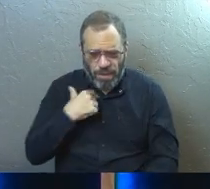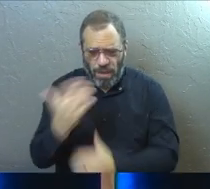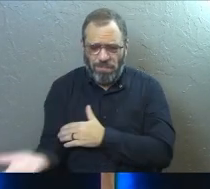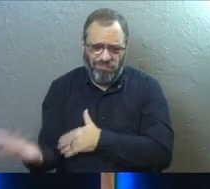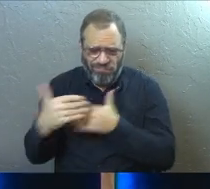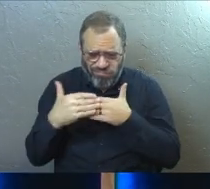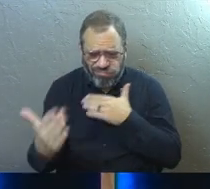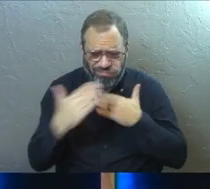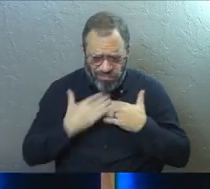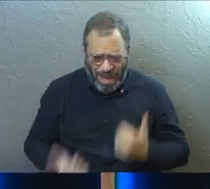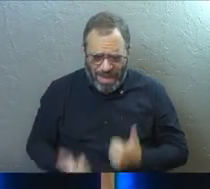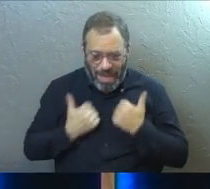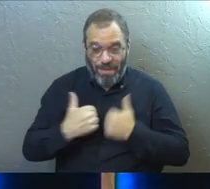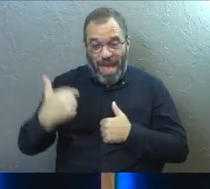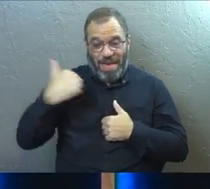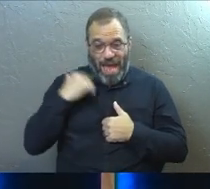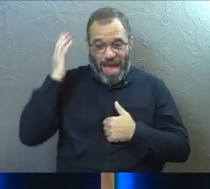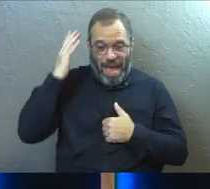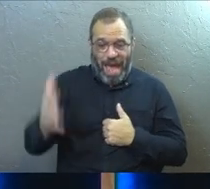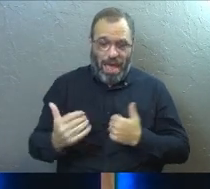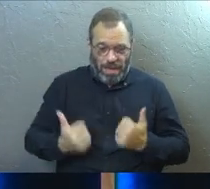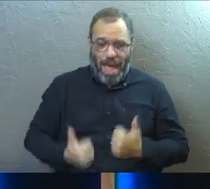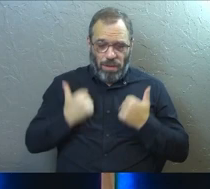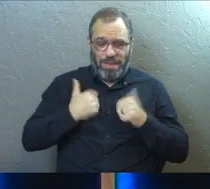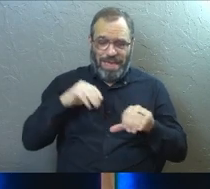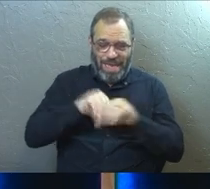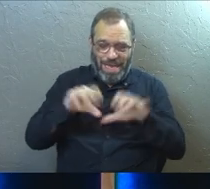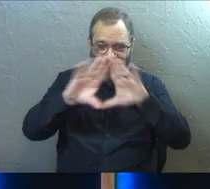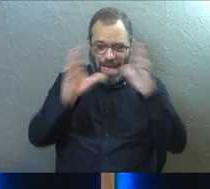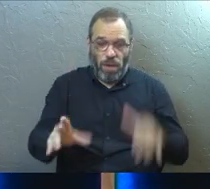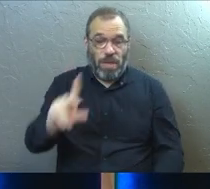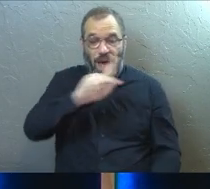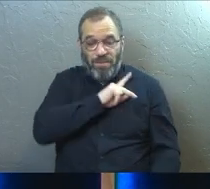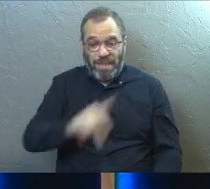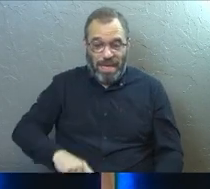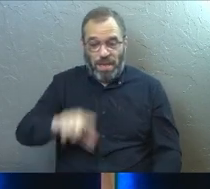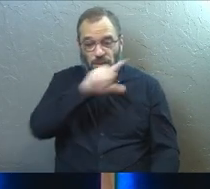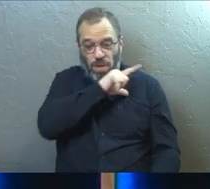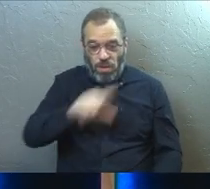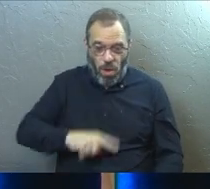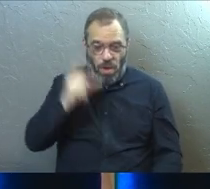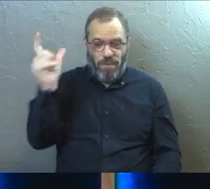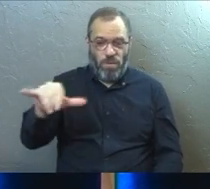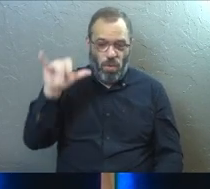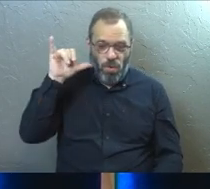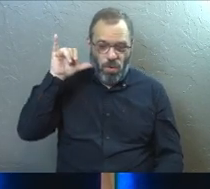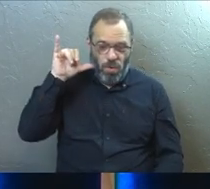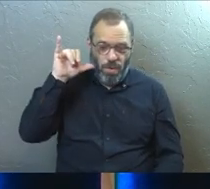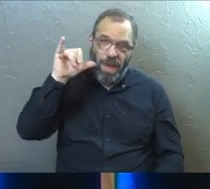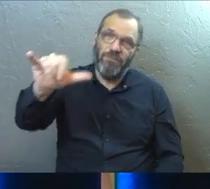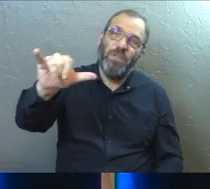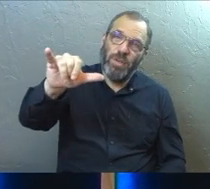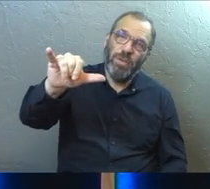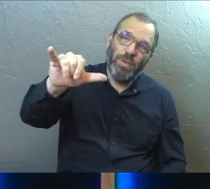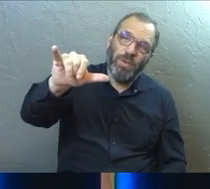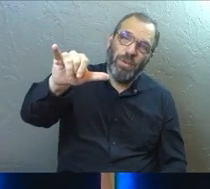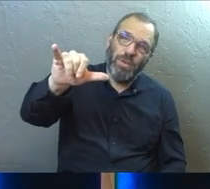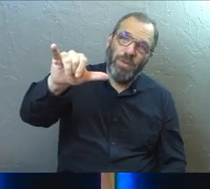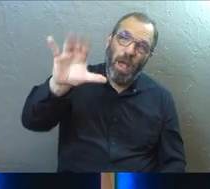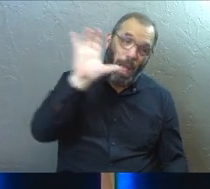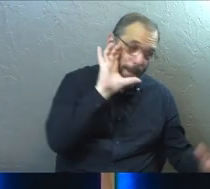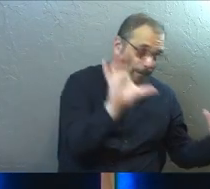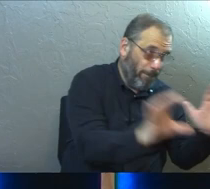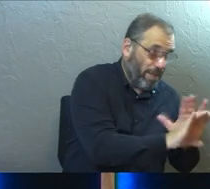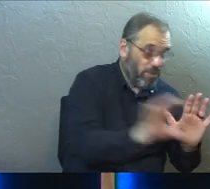all the days of my life. And I shall dwell in the house of the king of the Lord forever. Two pictures.